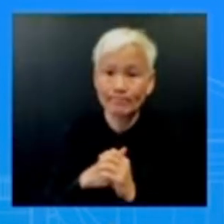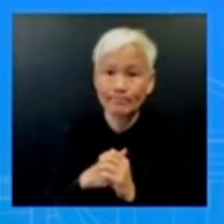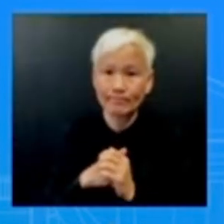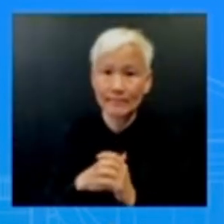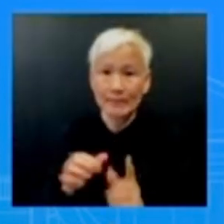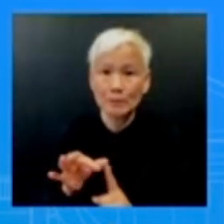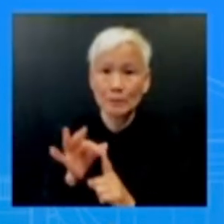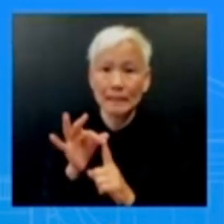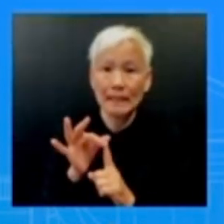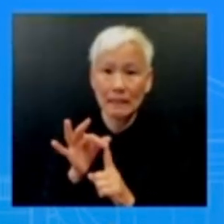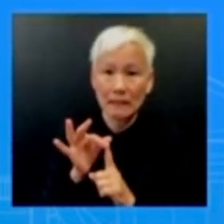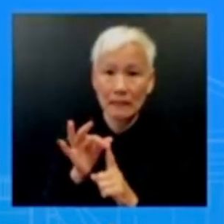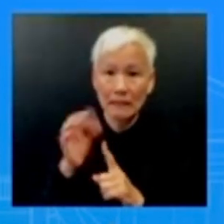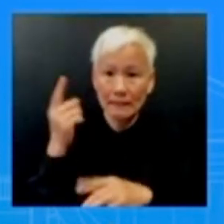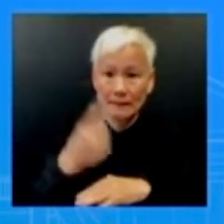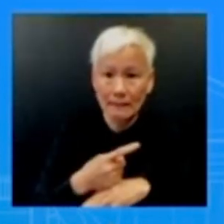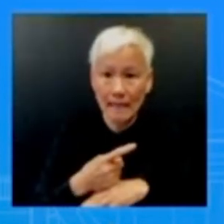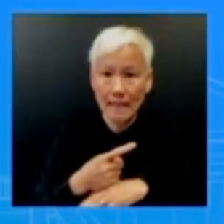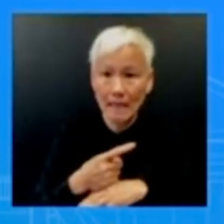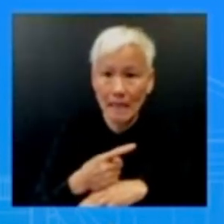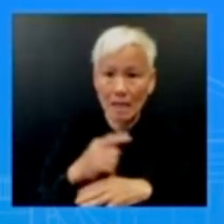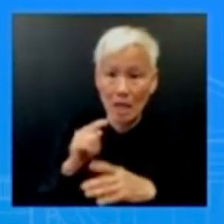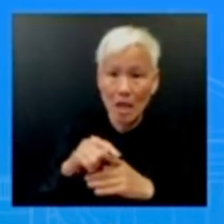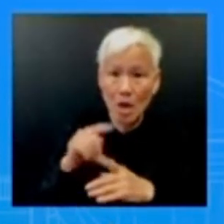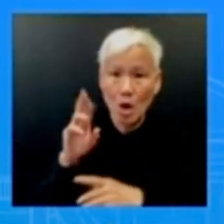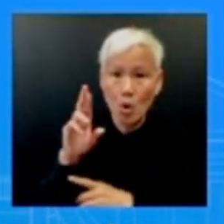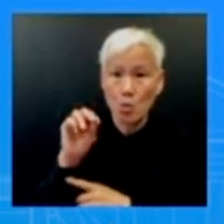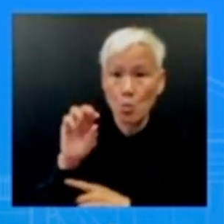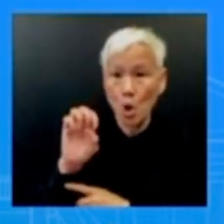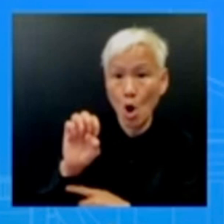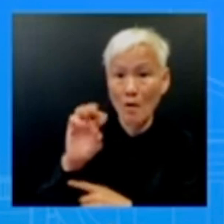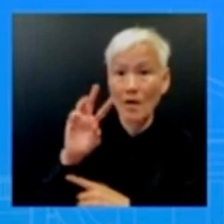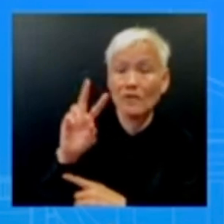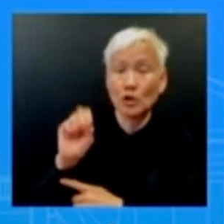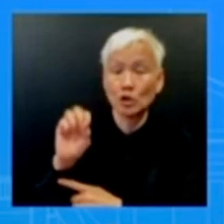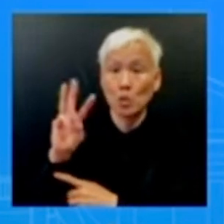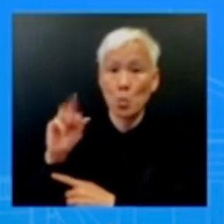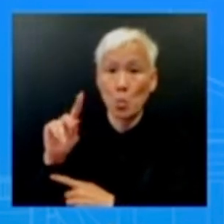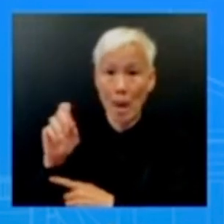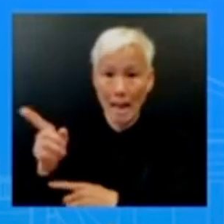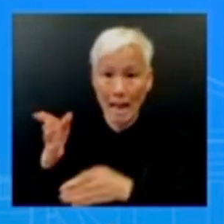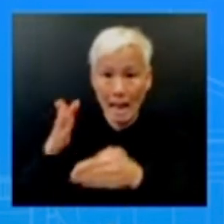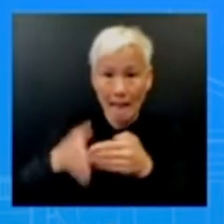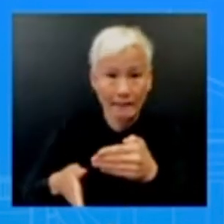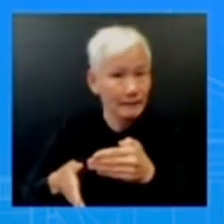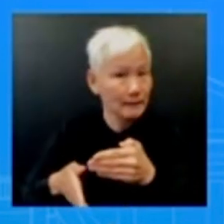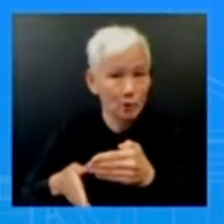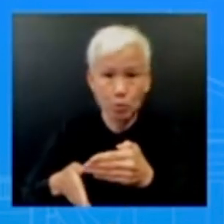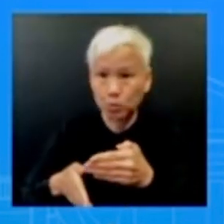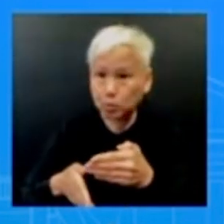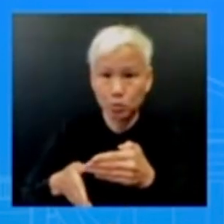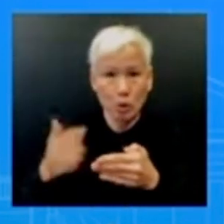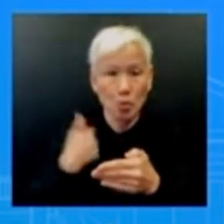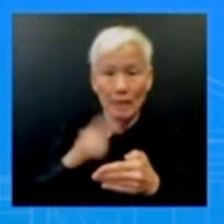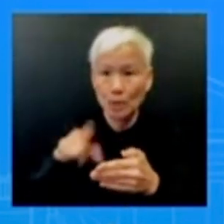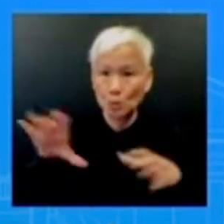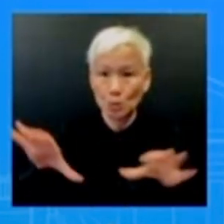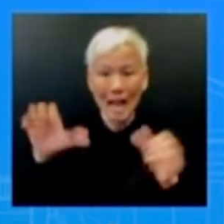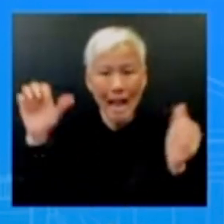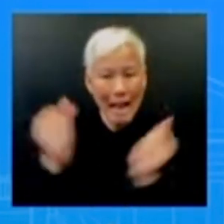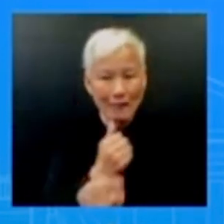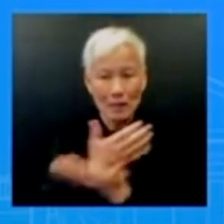that Roe was no longer the law of the land, that we needed to do everything that was possible to make sure that we